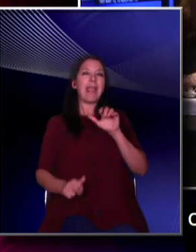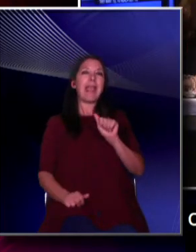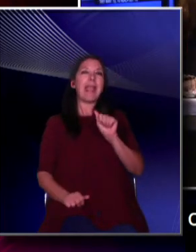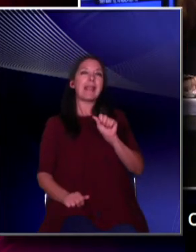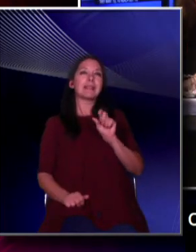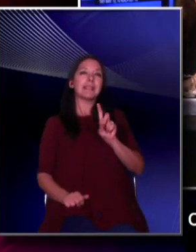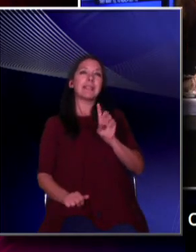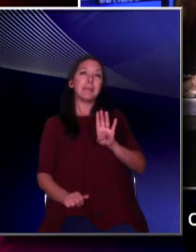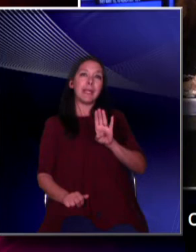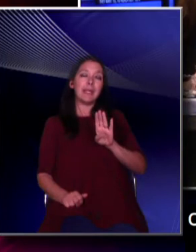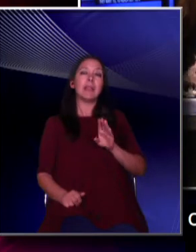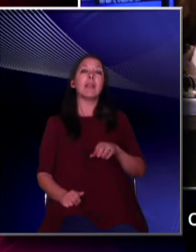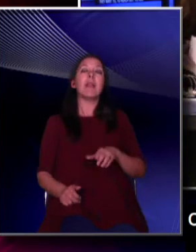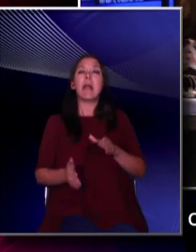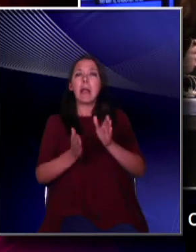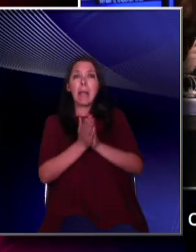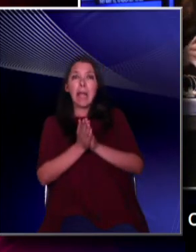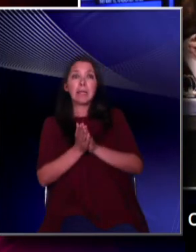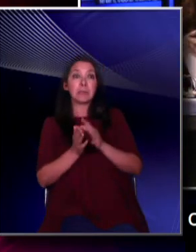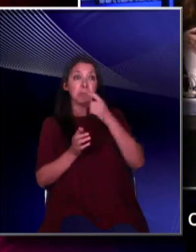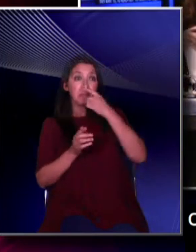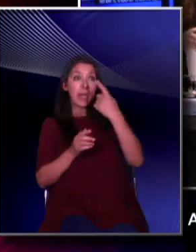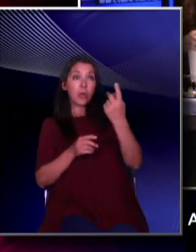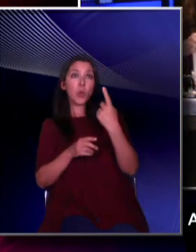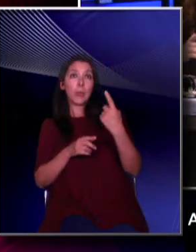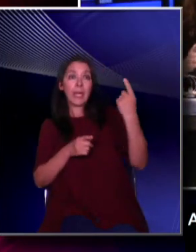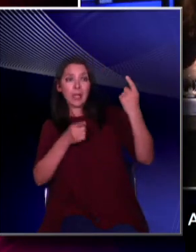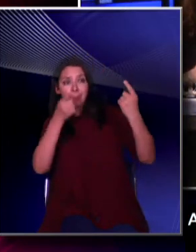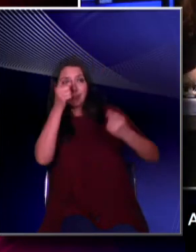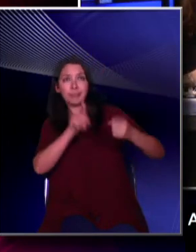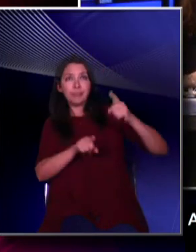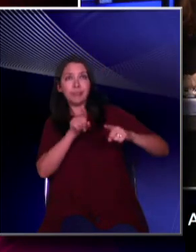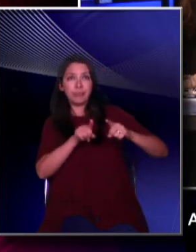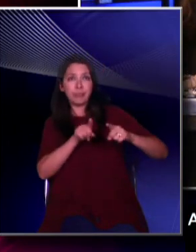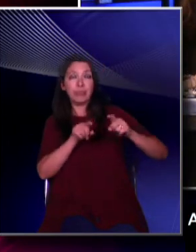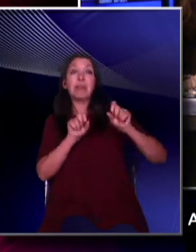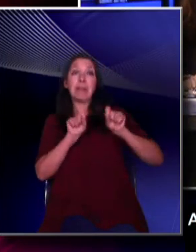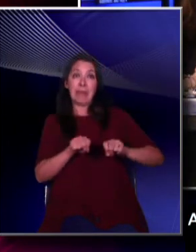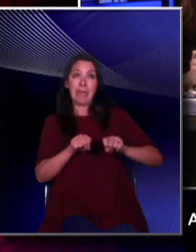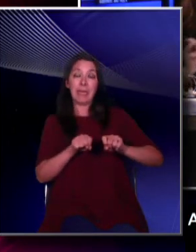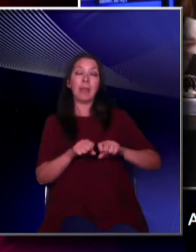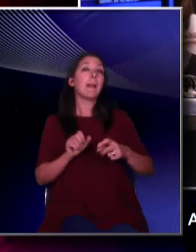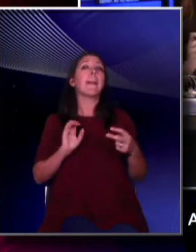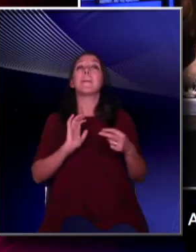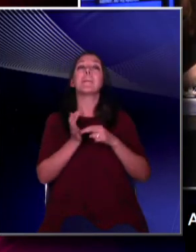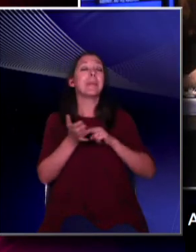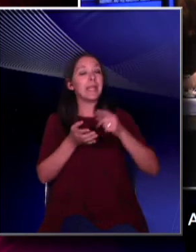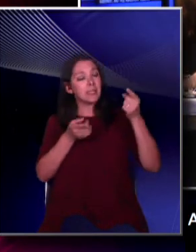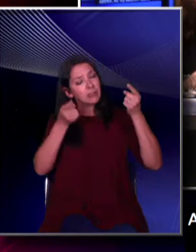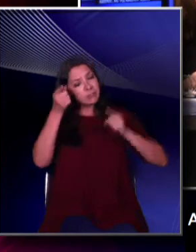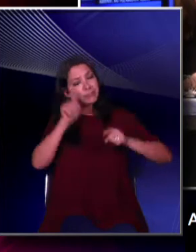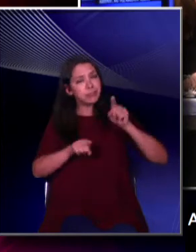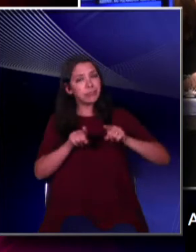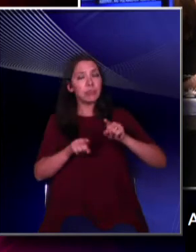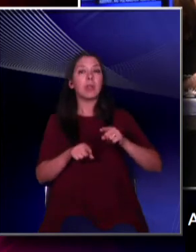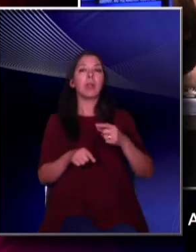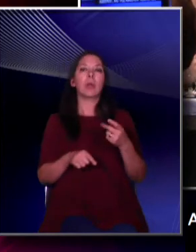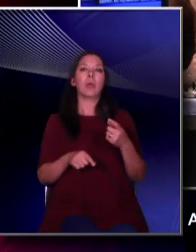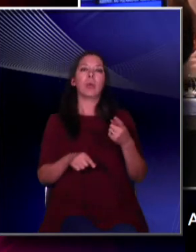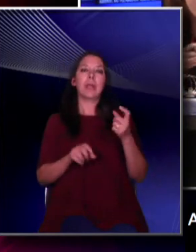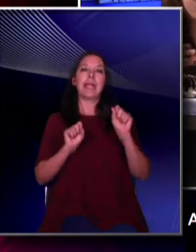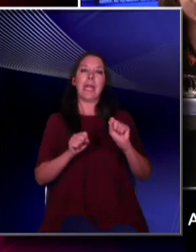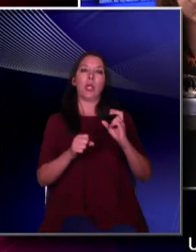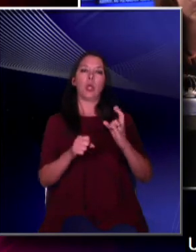and request an agreement. And that agreement allows ASDB to use